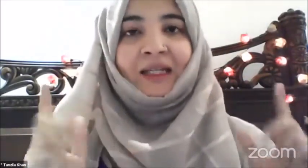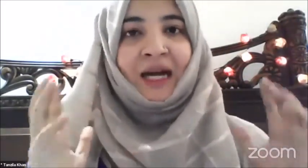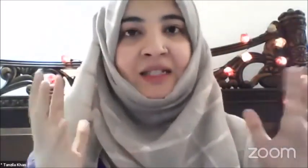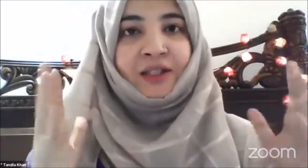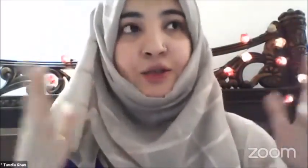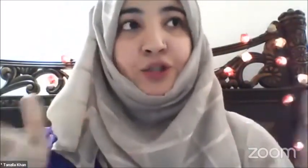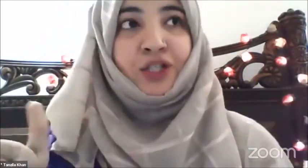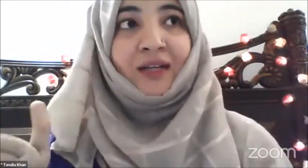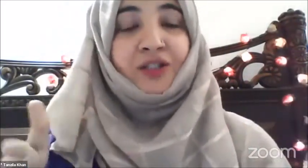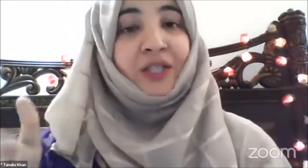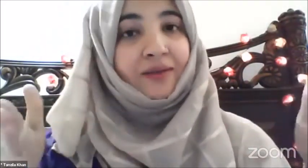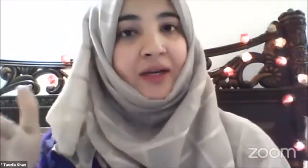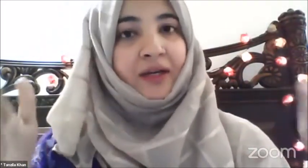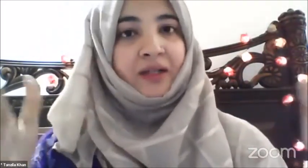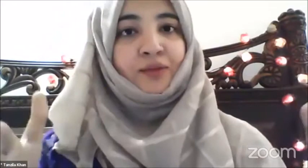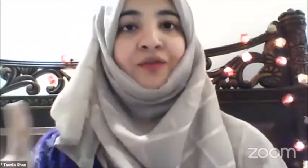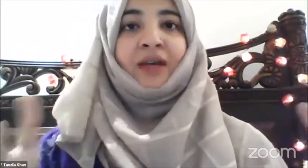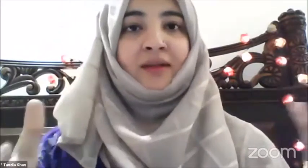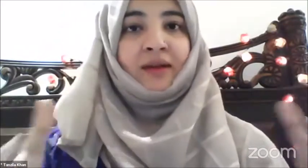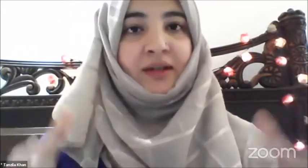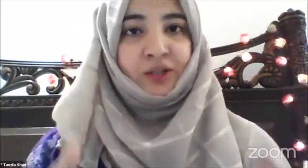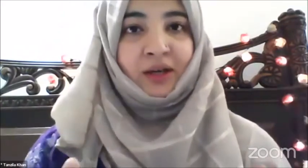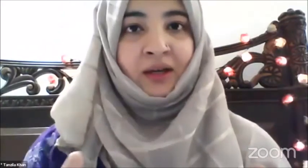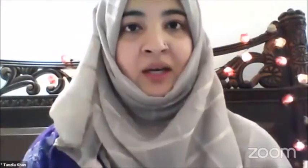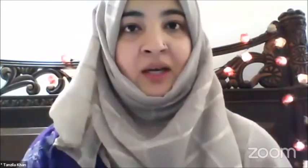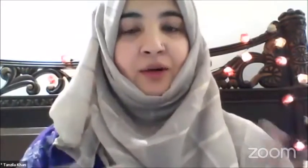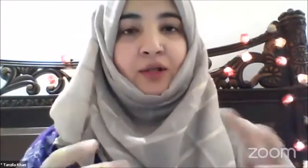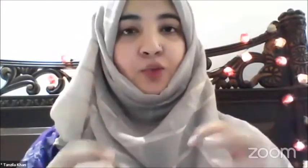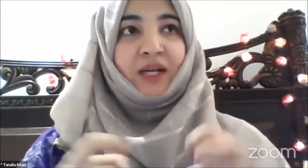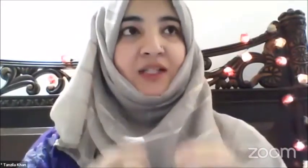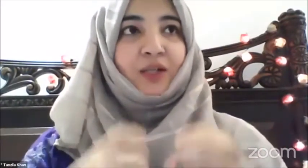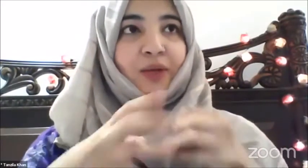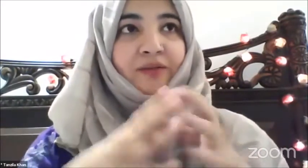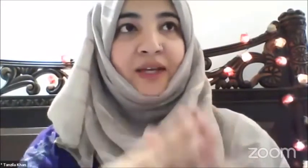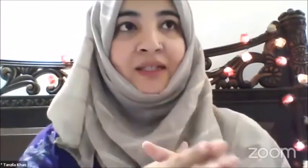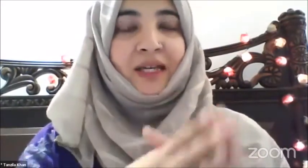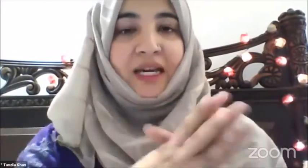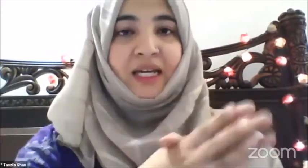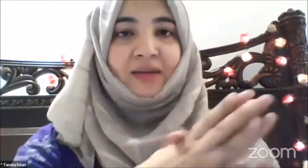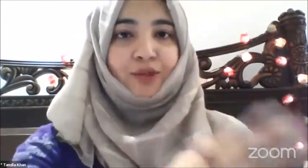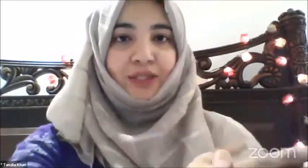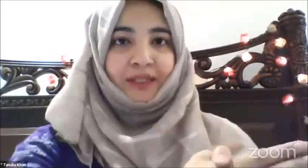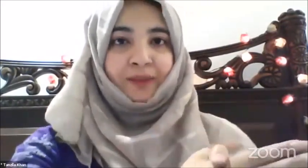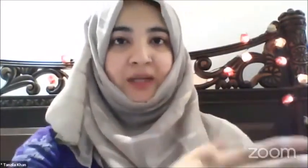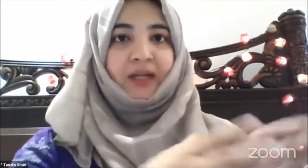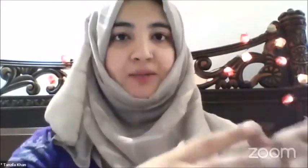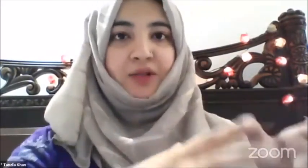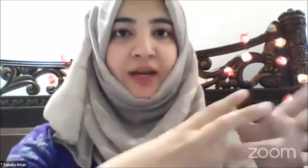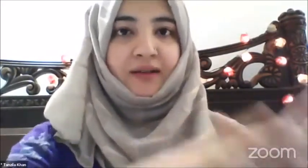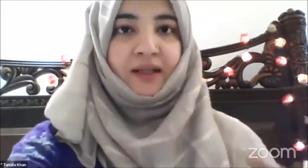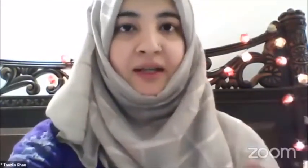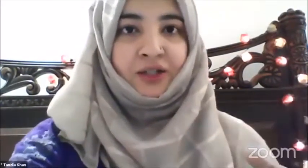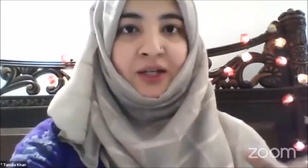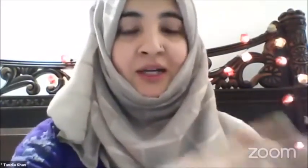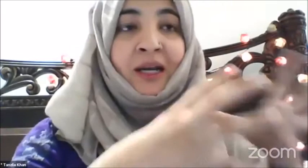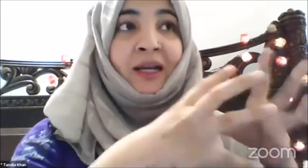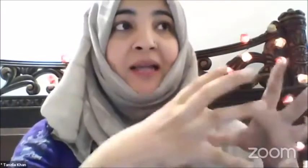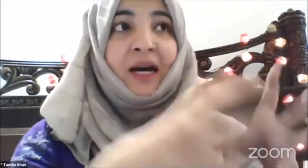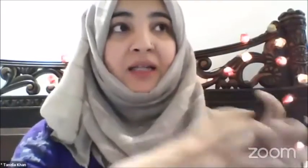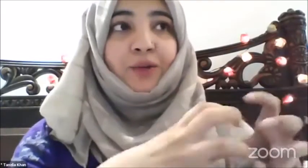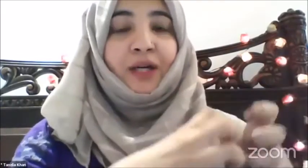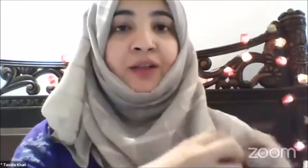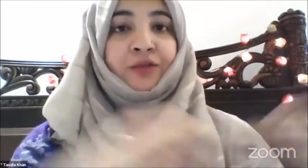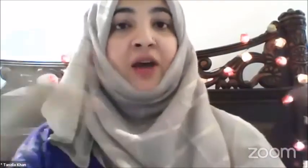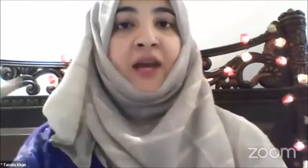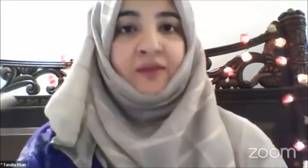I think that's a huge challenge even in terms of SRHR, because once you invest in any community in terms of SRHR,